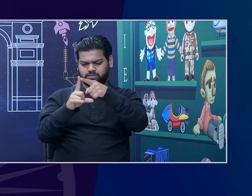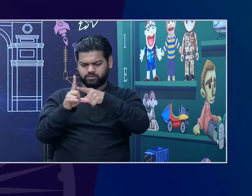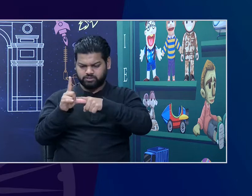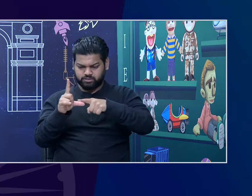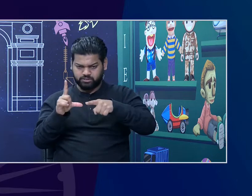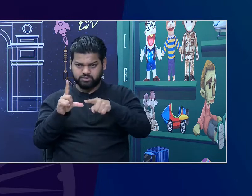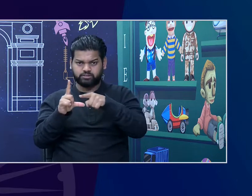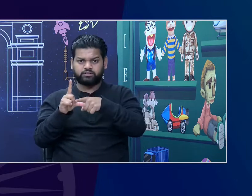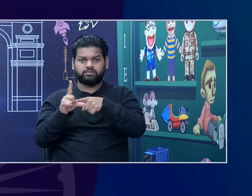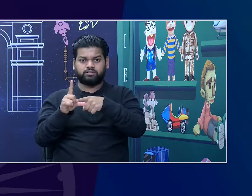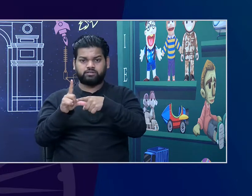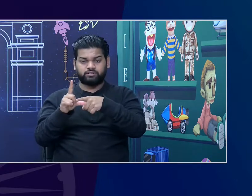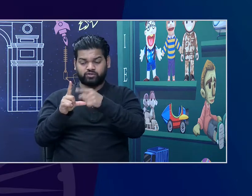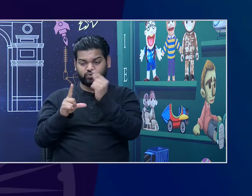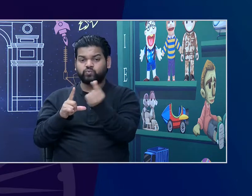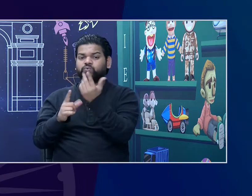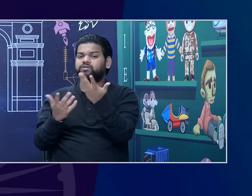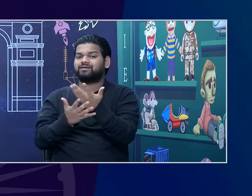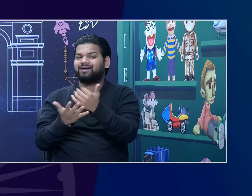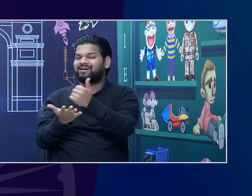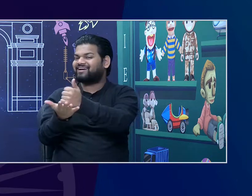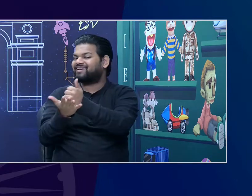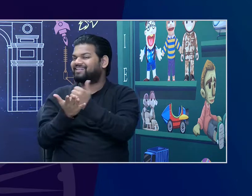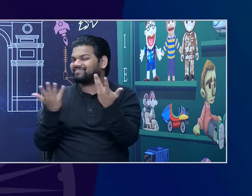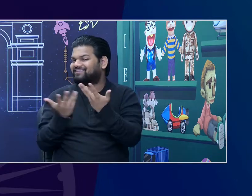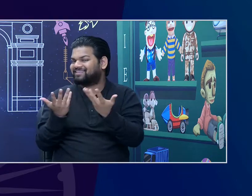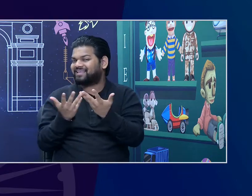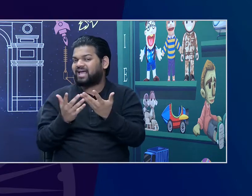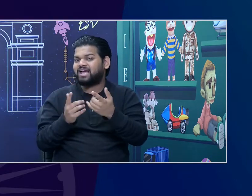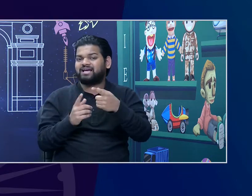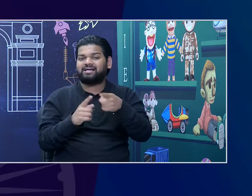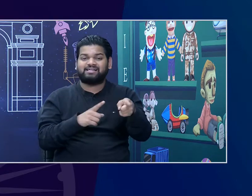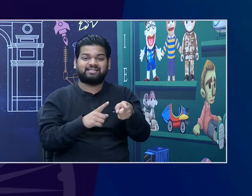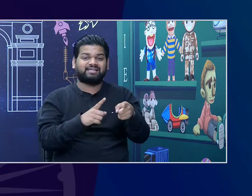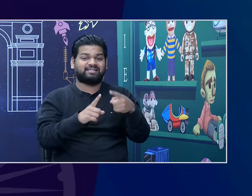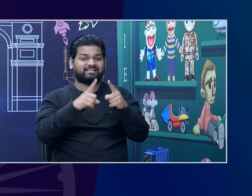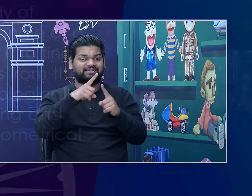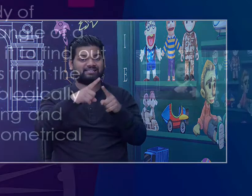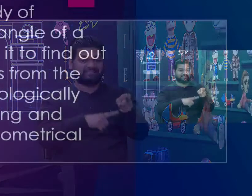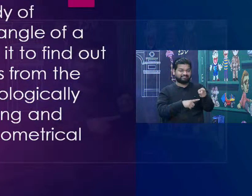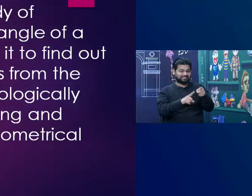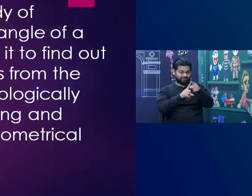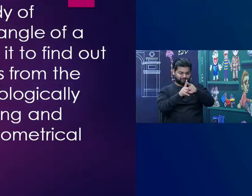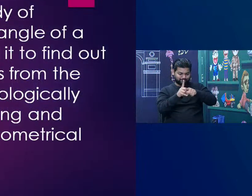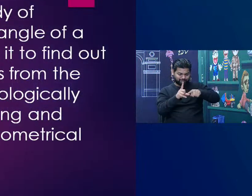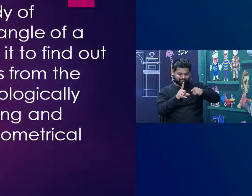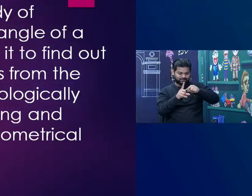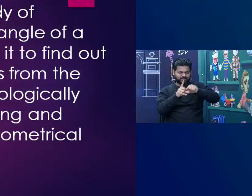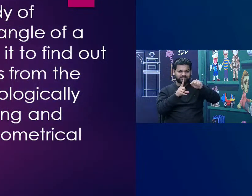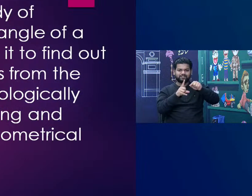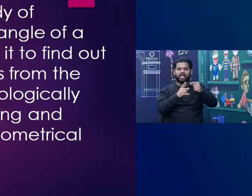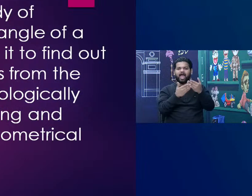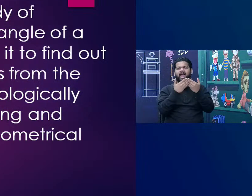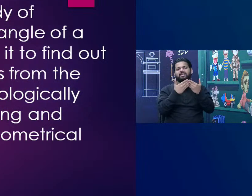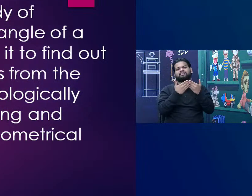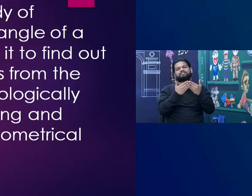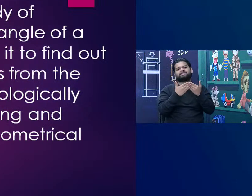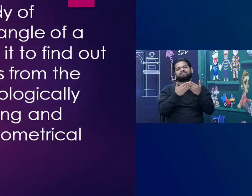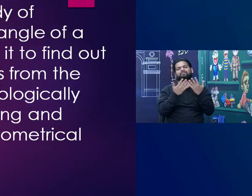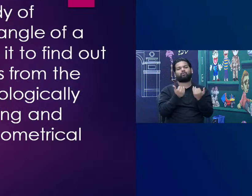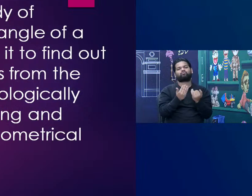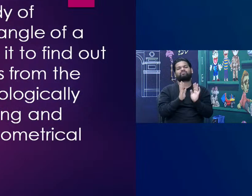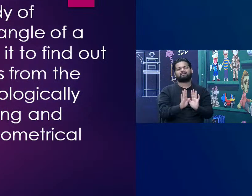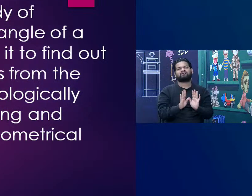the trigonometric ratios, right. Now, in fact, trigonometry is the study of relationships between